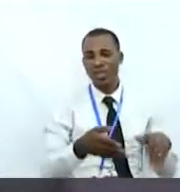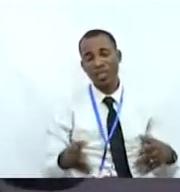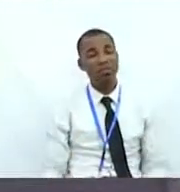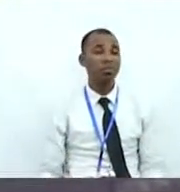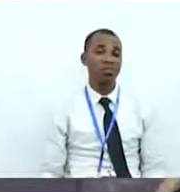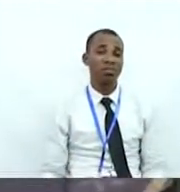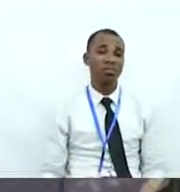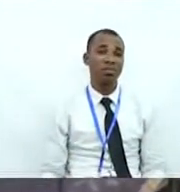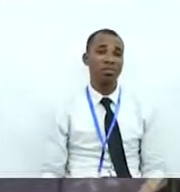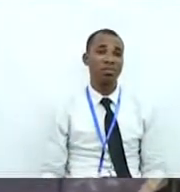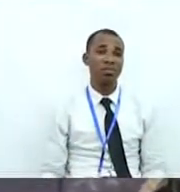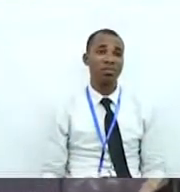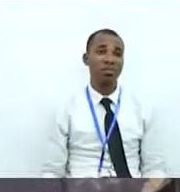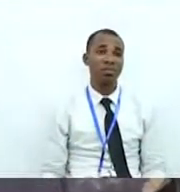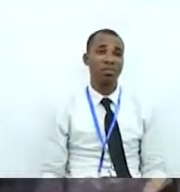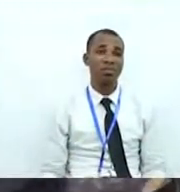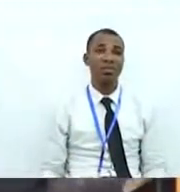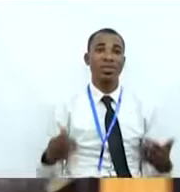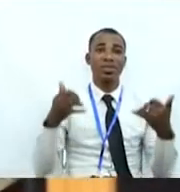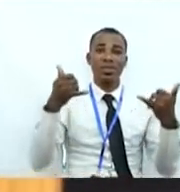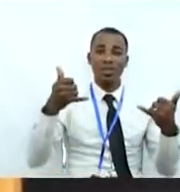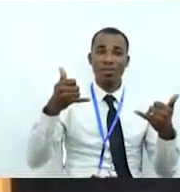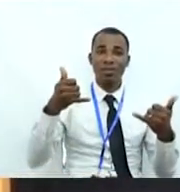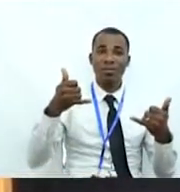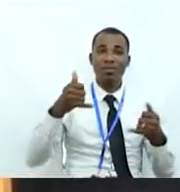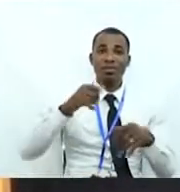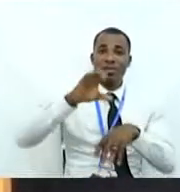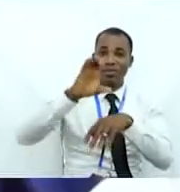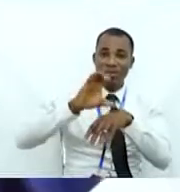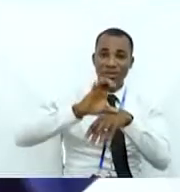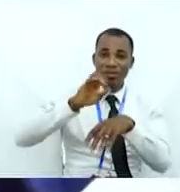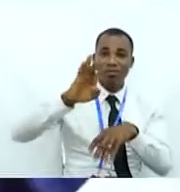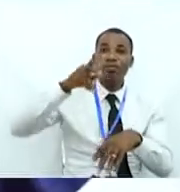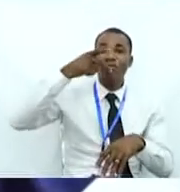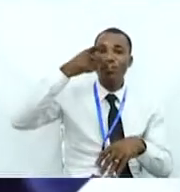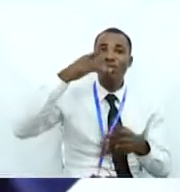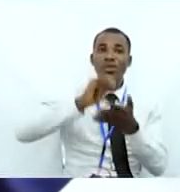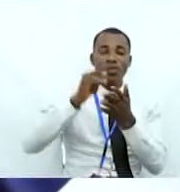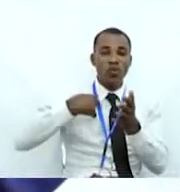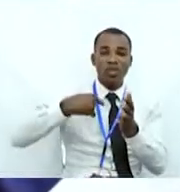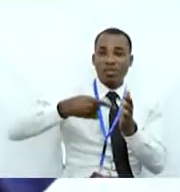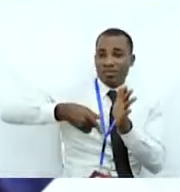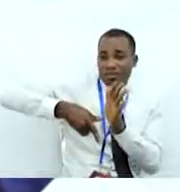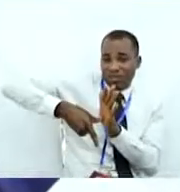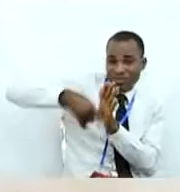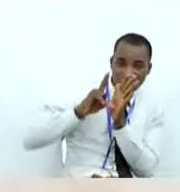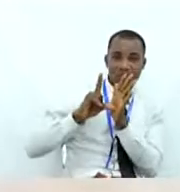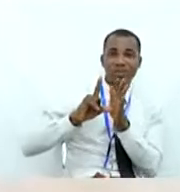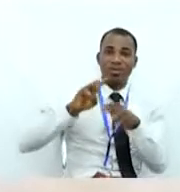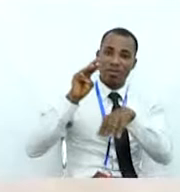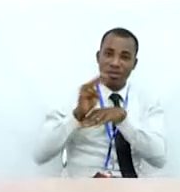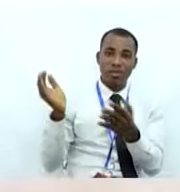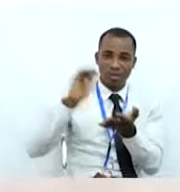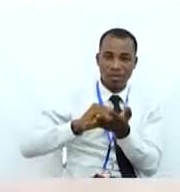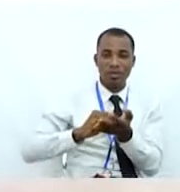grow. If Pentecost, by grace, is asking us to rediscover ministry, one of the things that